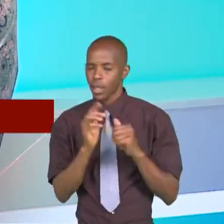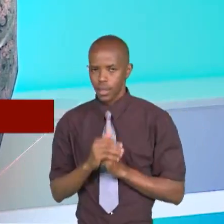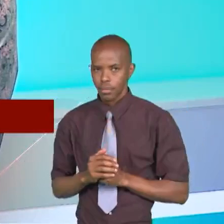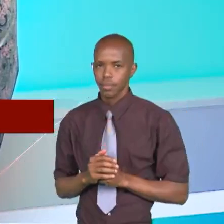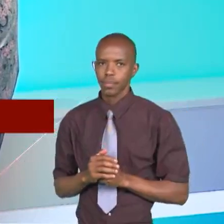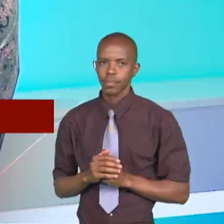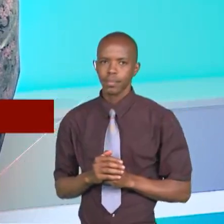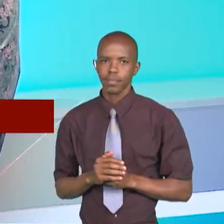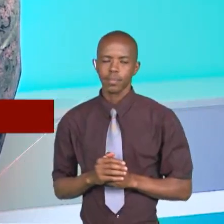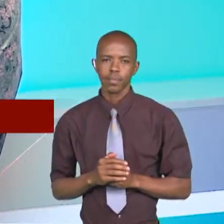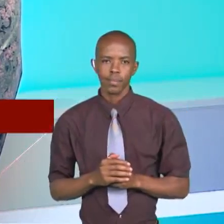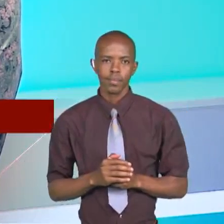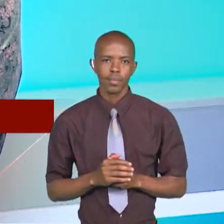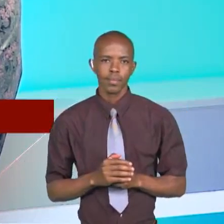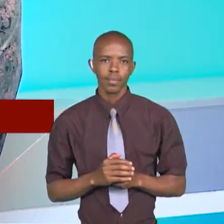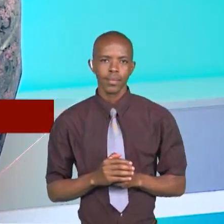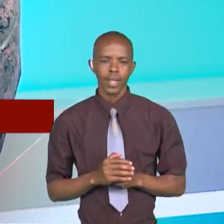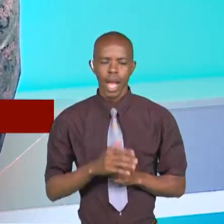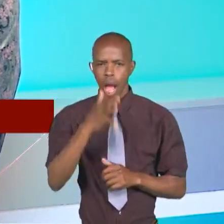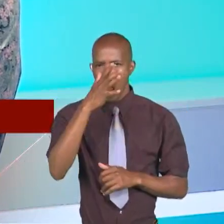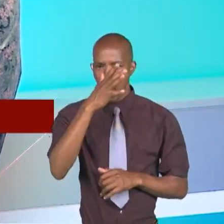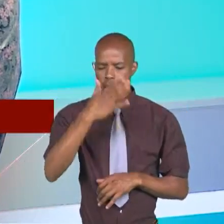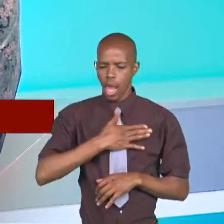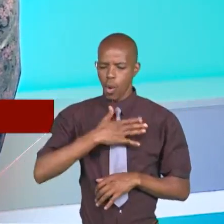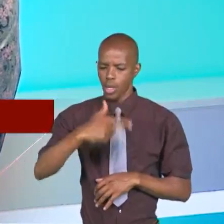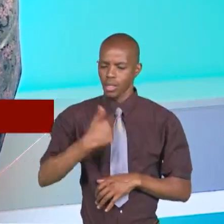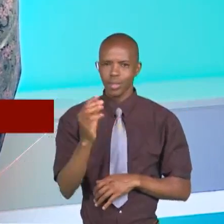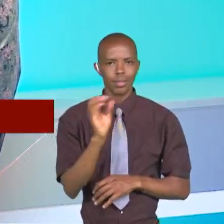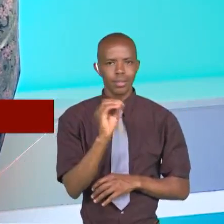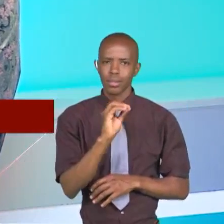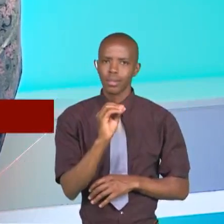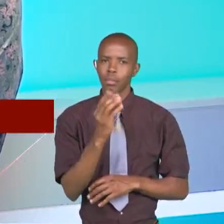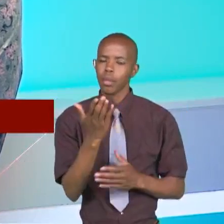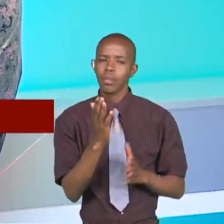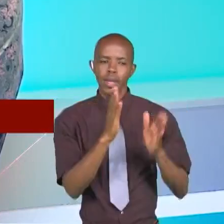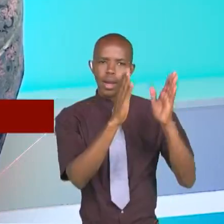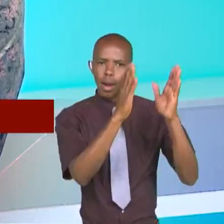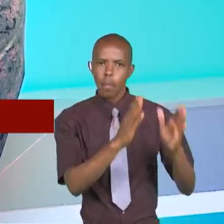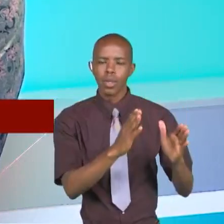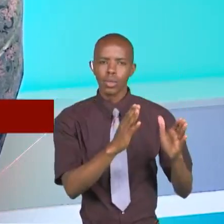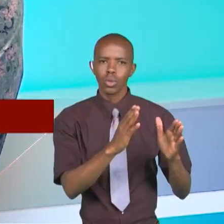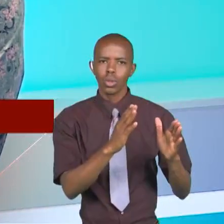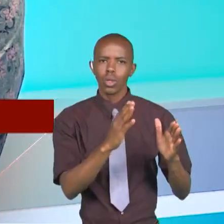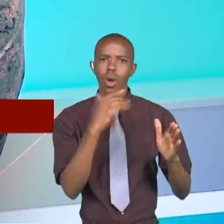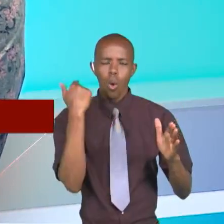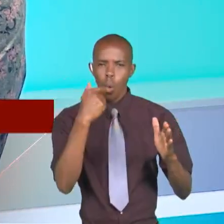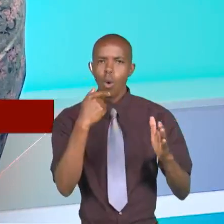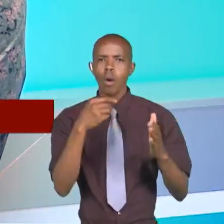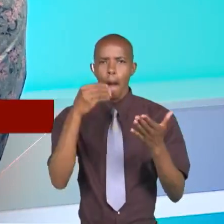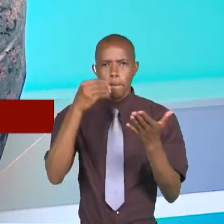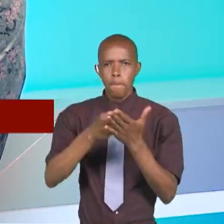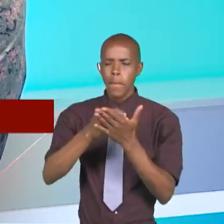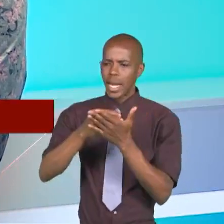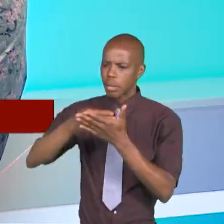point, that let us not cheat ourselves that there was anybody strongly bashing money in